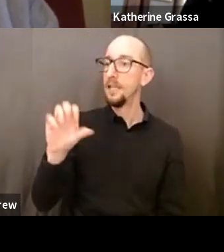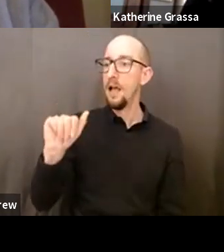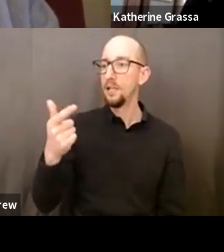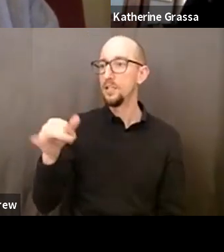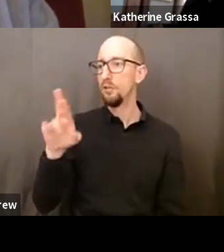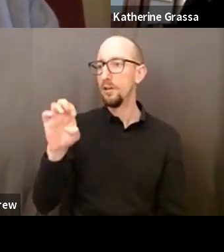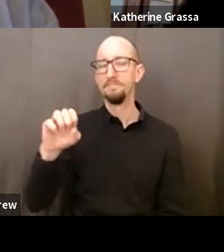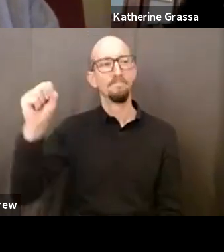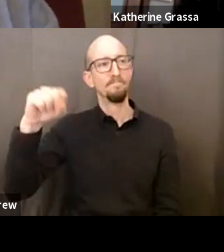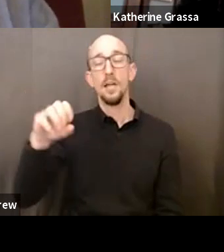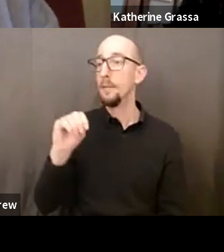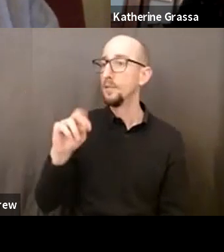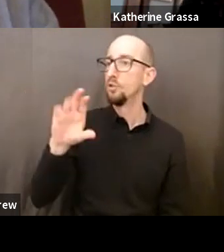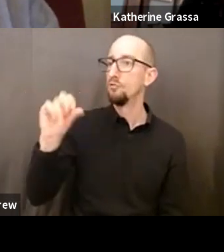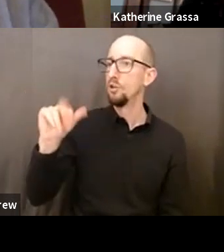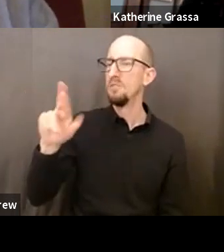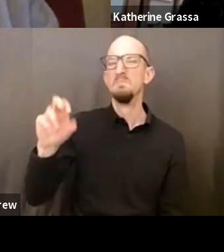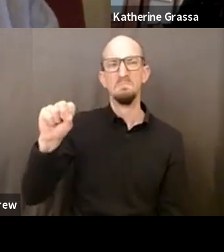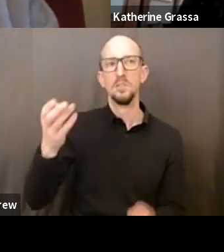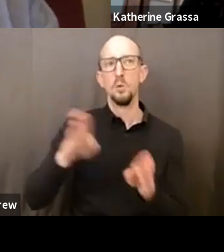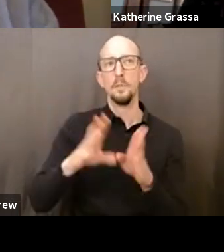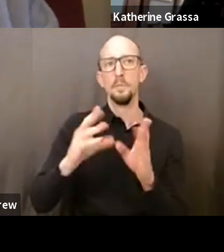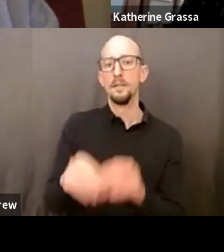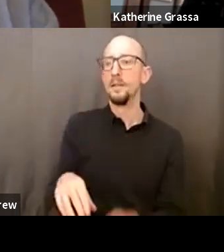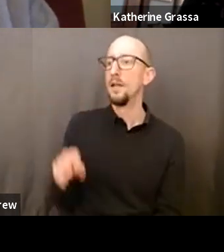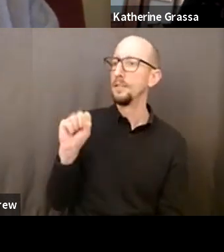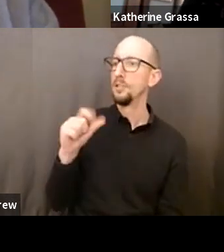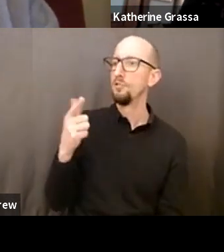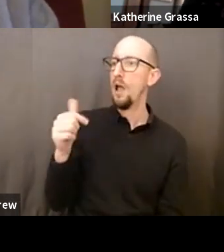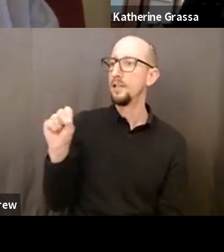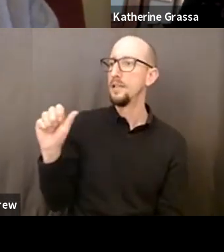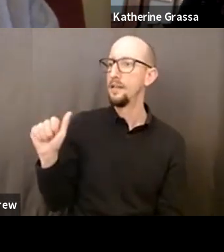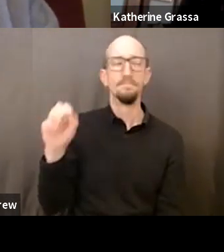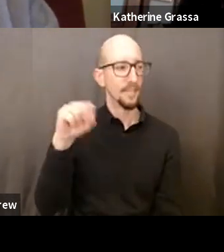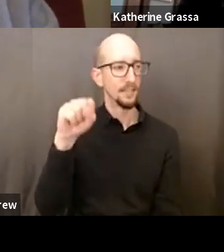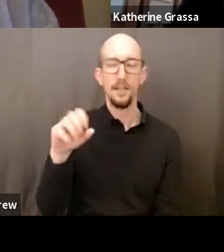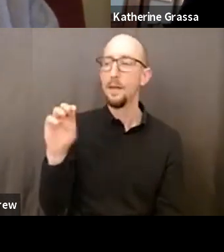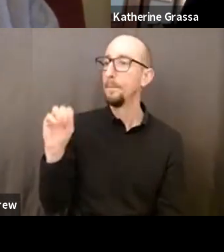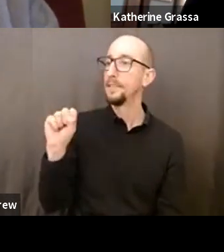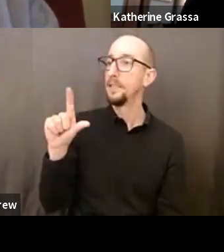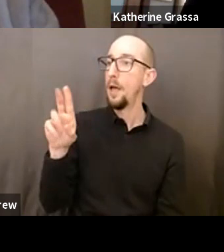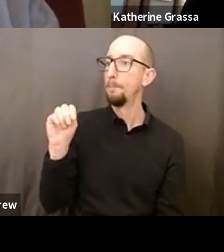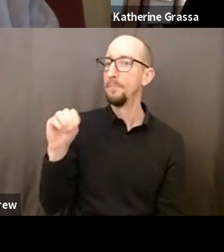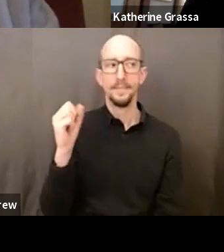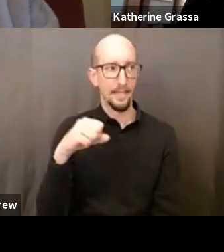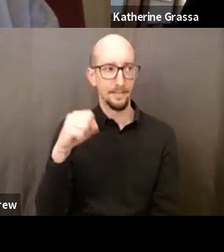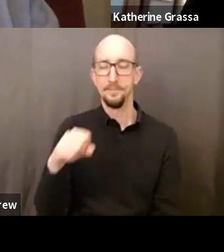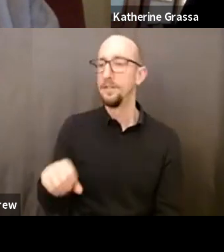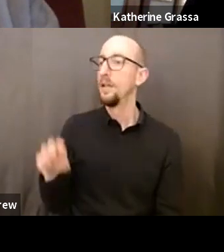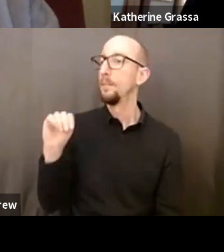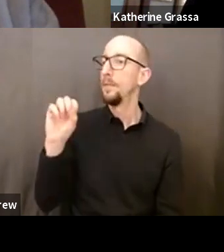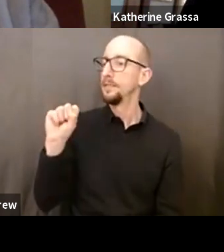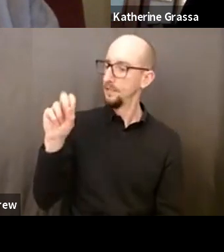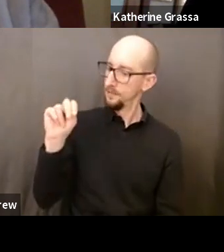Mr. Kreger, Yes. Ms. Grassa, Yes. Ms. Lam, Yes. Ms.